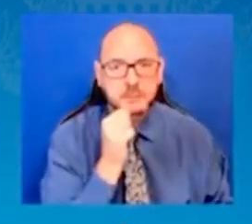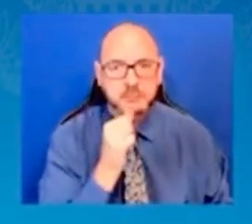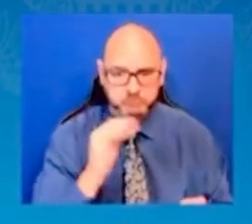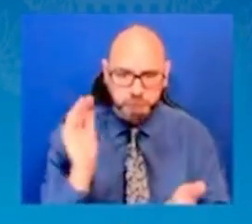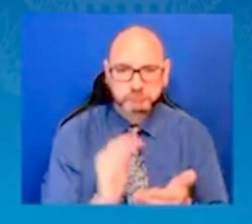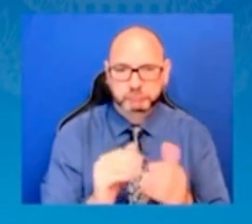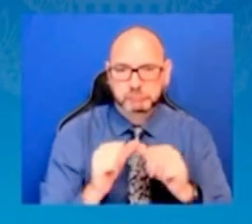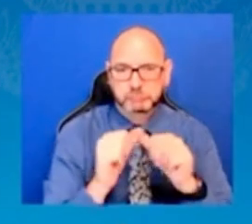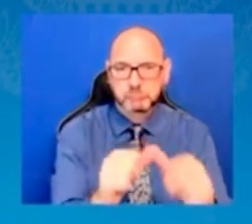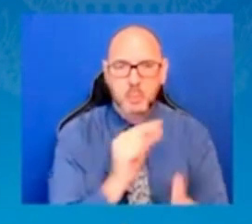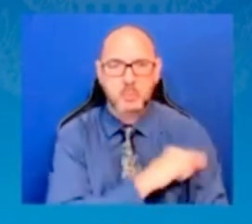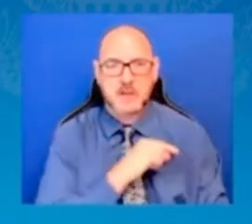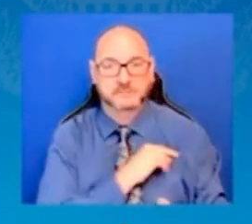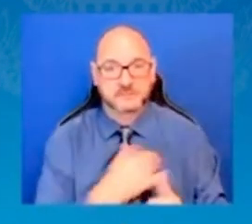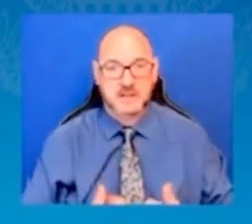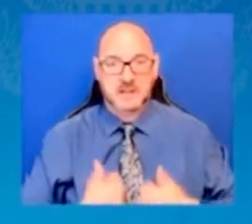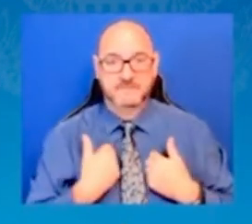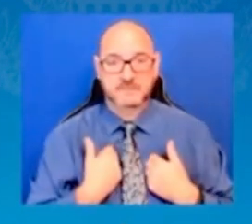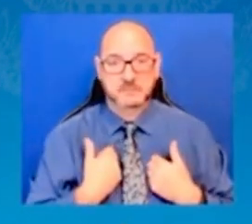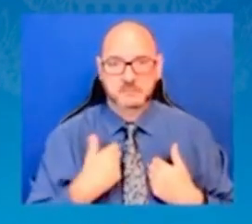longer be available to them.